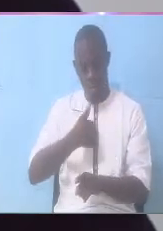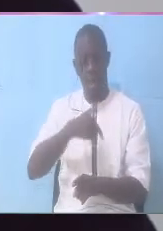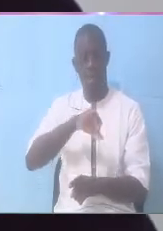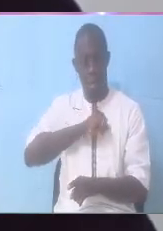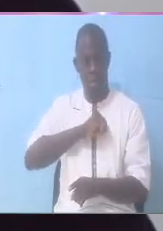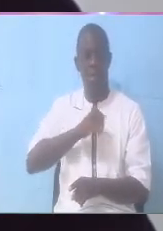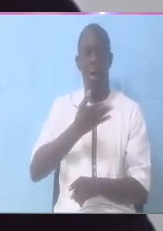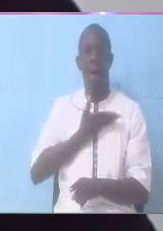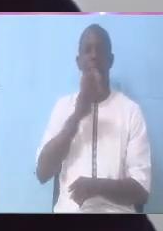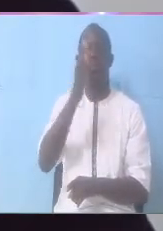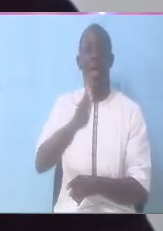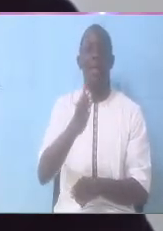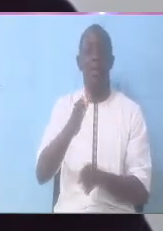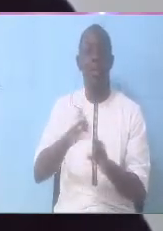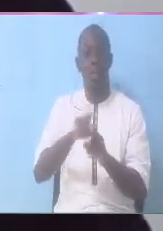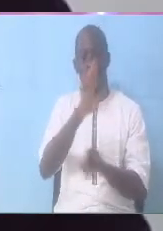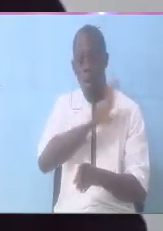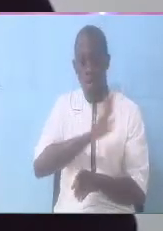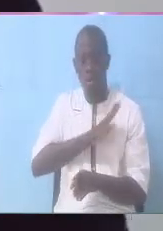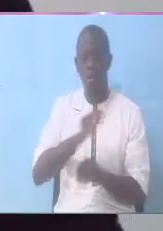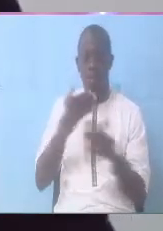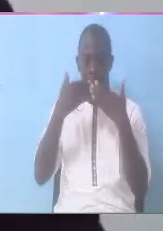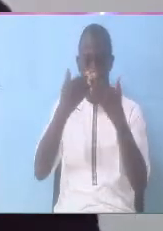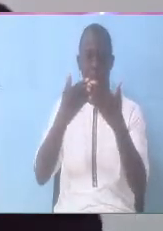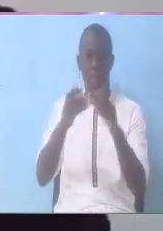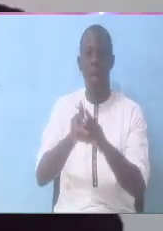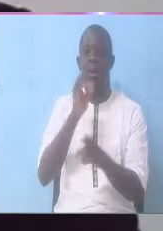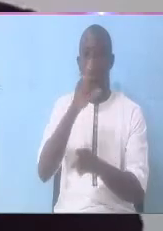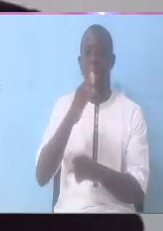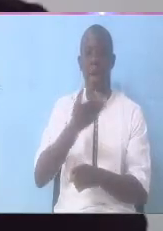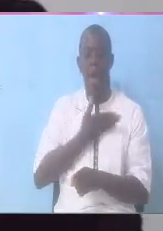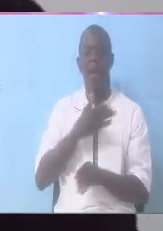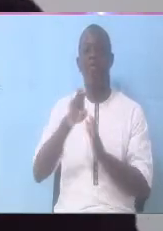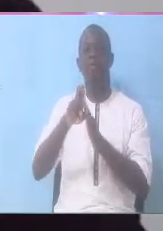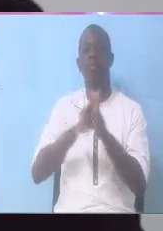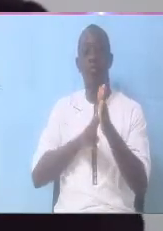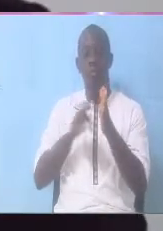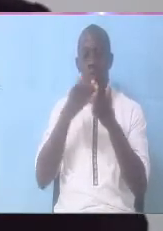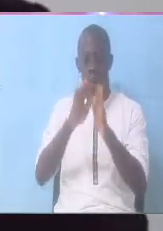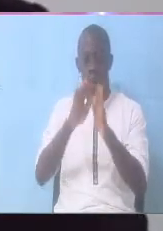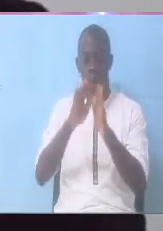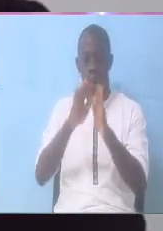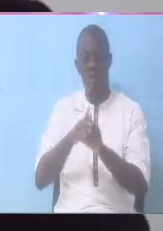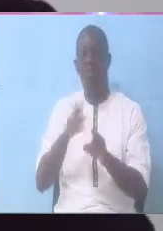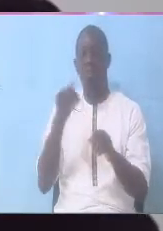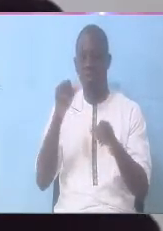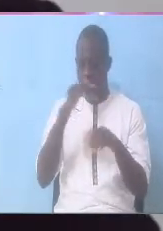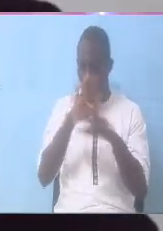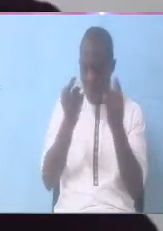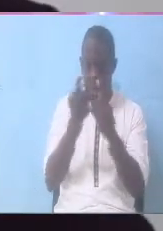of engagement. That's where I'm talking from, sir. Mbemem foka wonya ko sarto ya itandi nyaming.